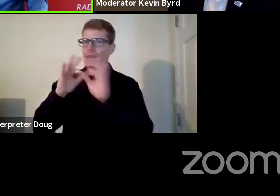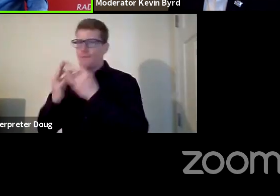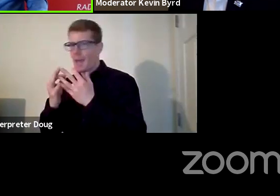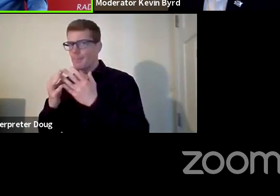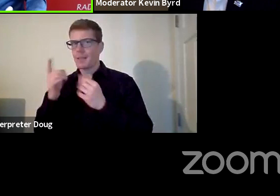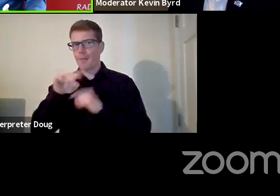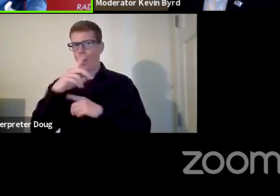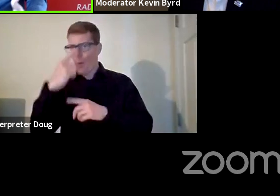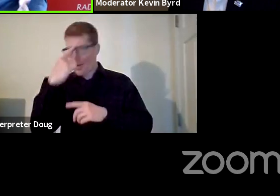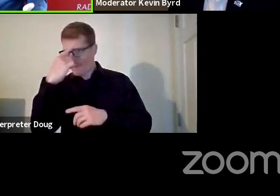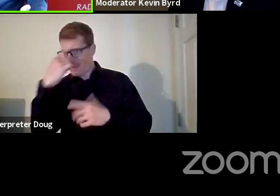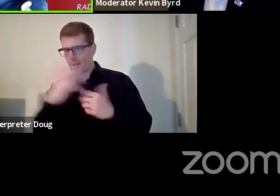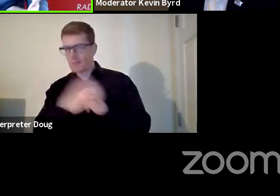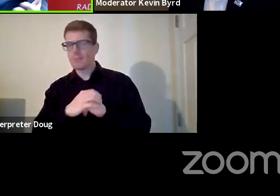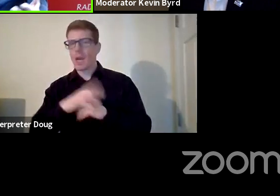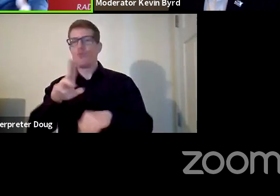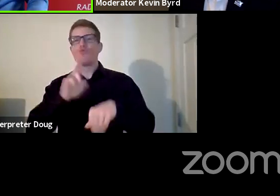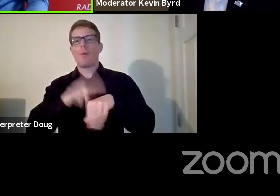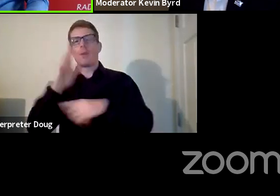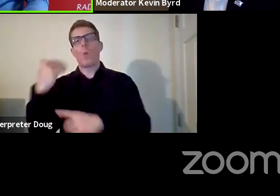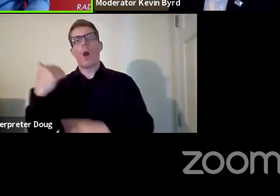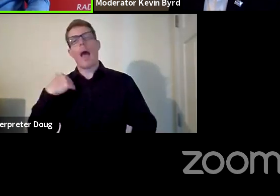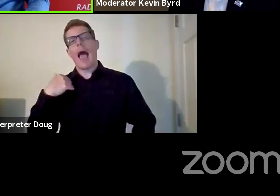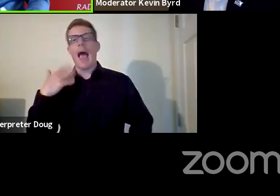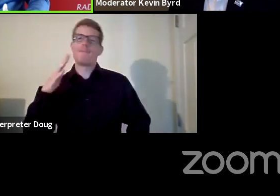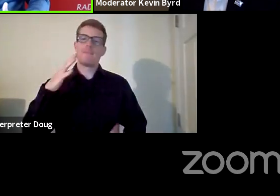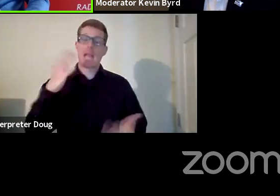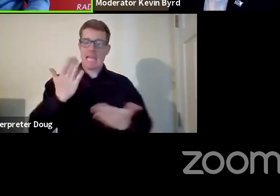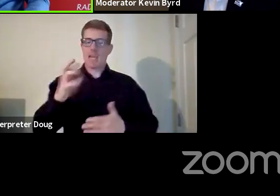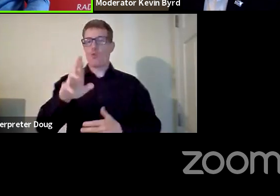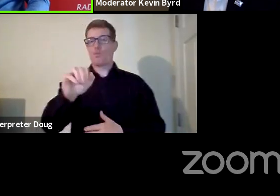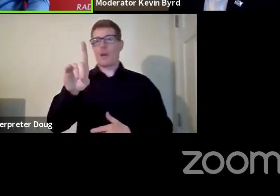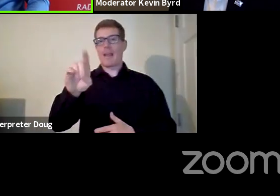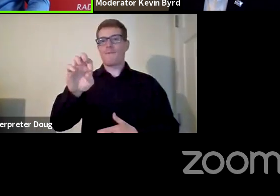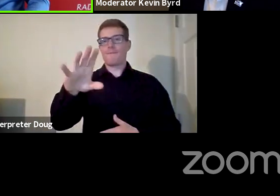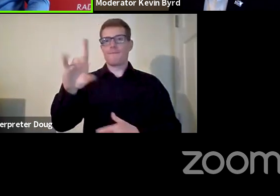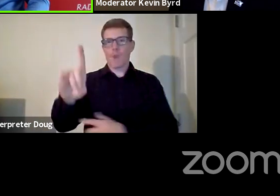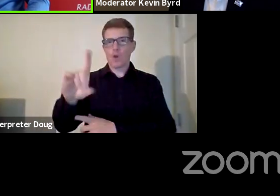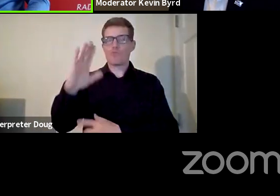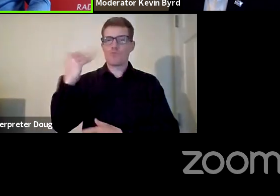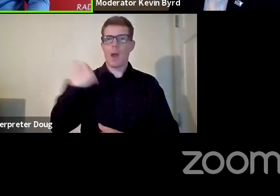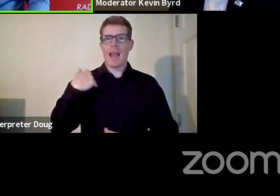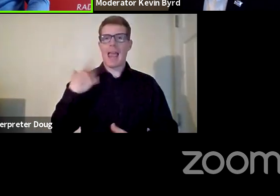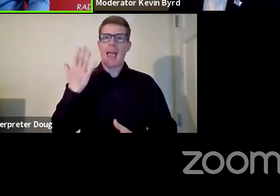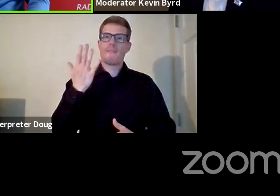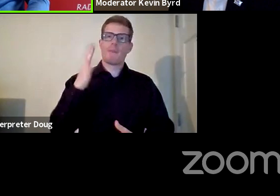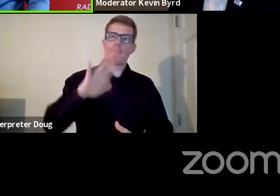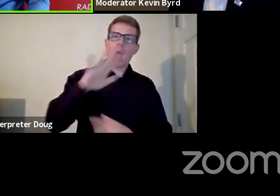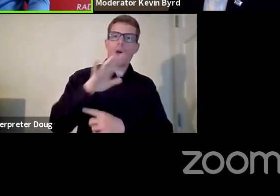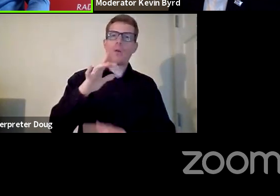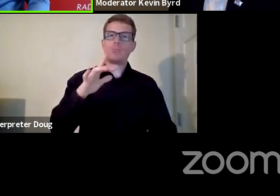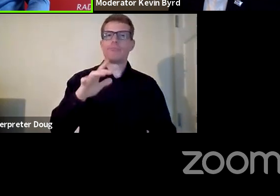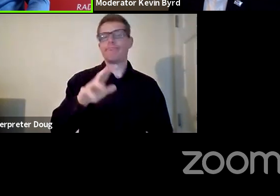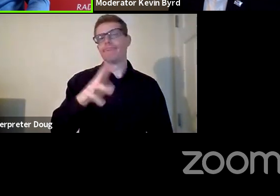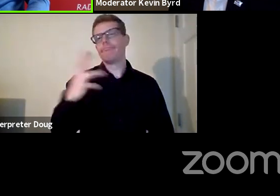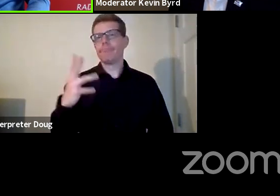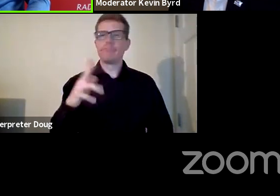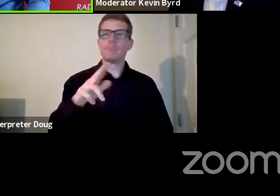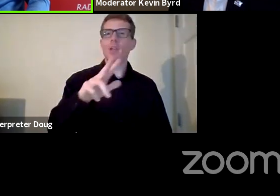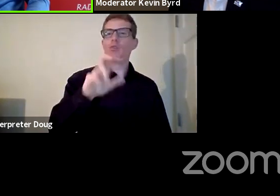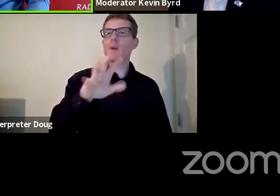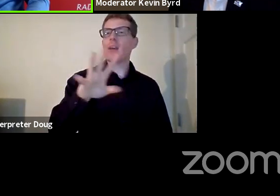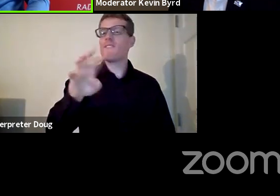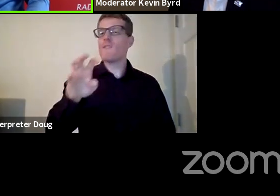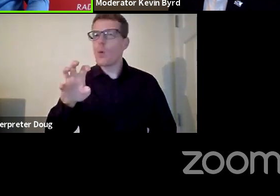300 singles in the midst of our 3,400 or 3,500 or so beds. This year we've had a request for